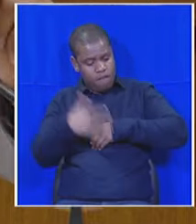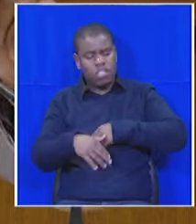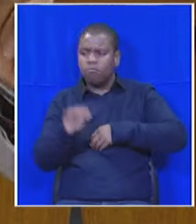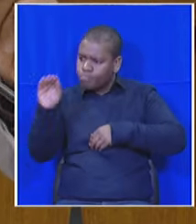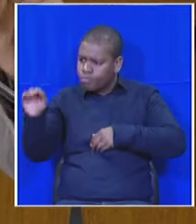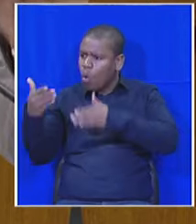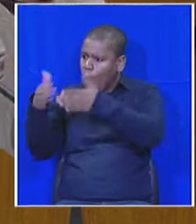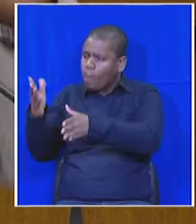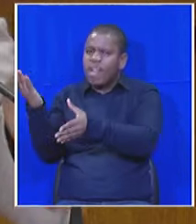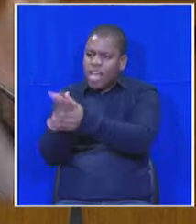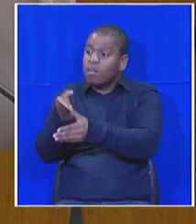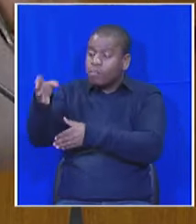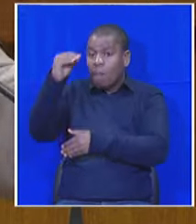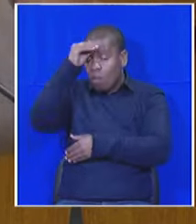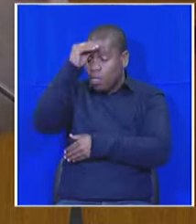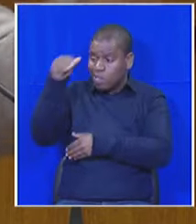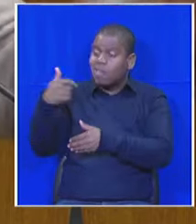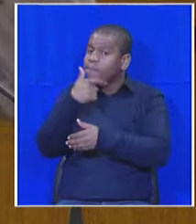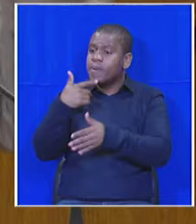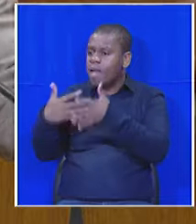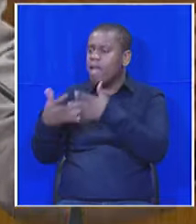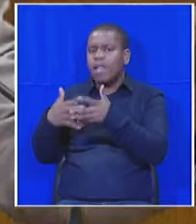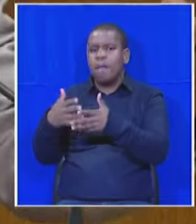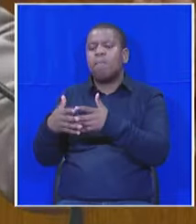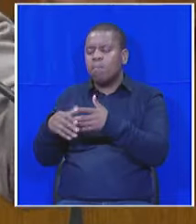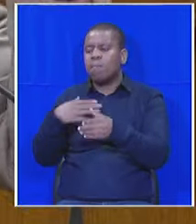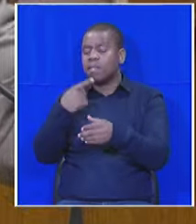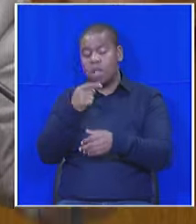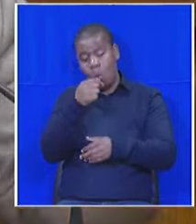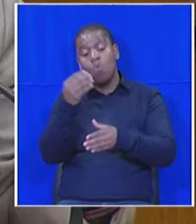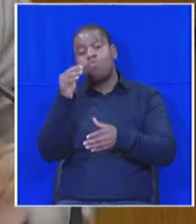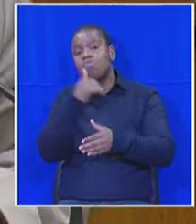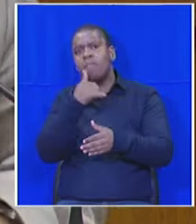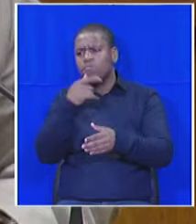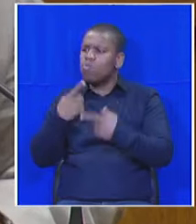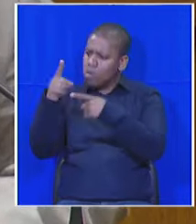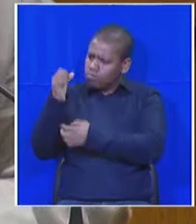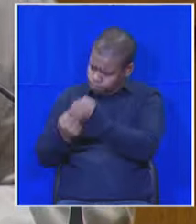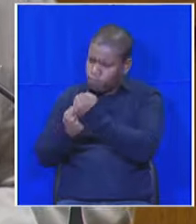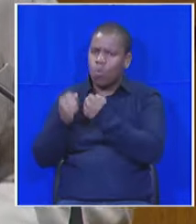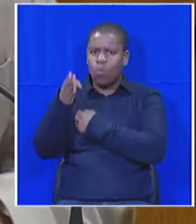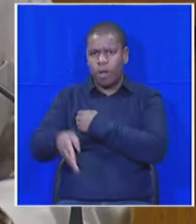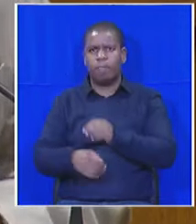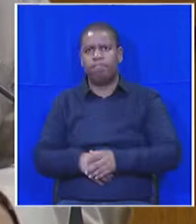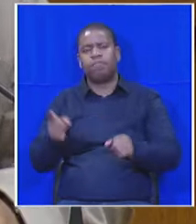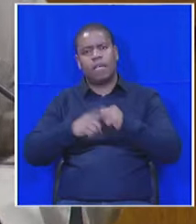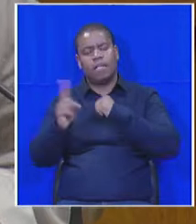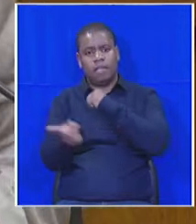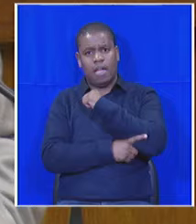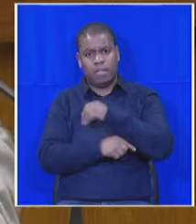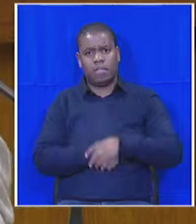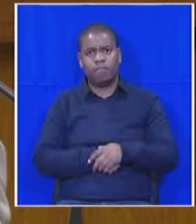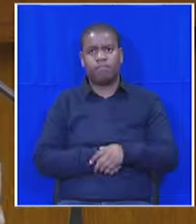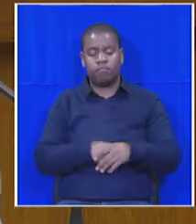police station and report crime that has been committed. We will support you on that one. Lastly, I think I must speak